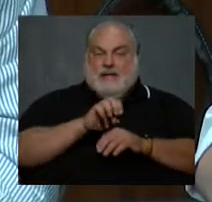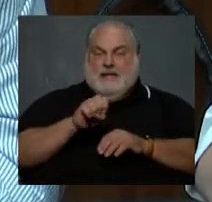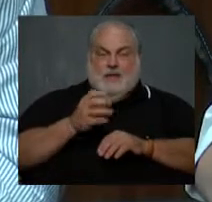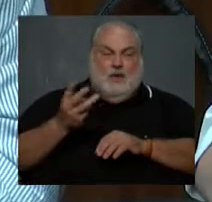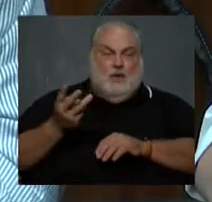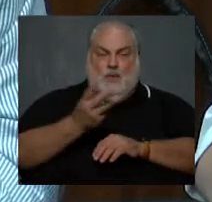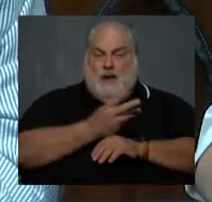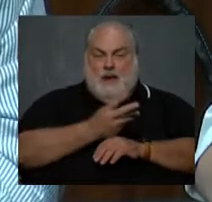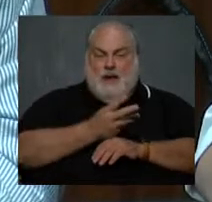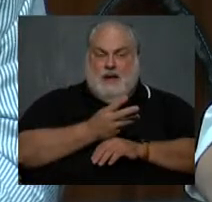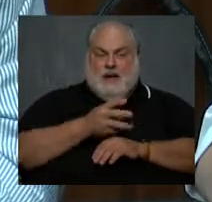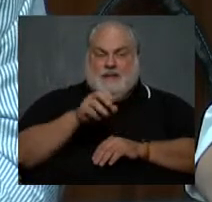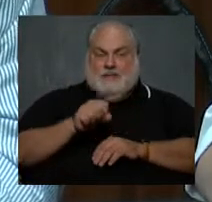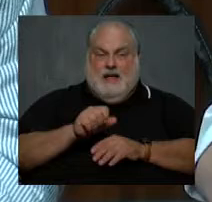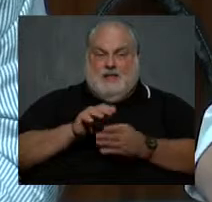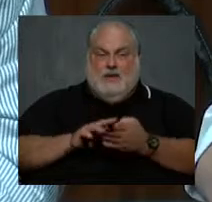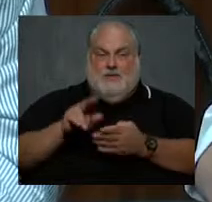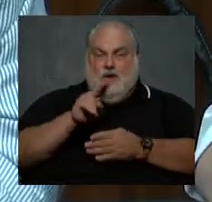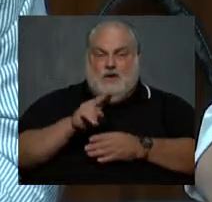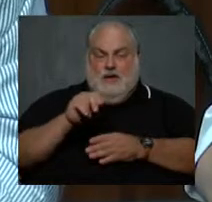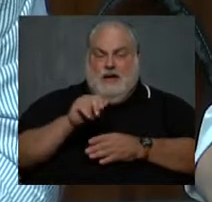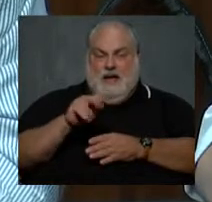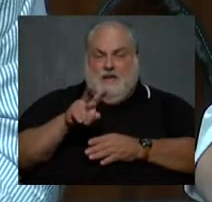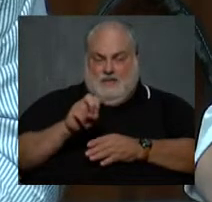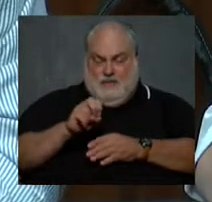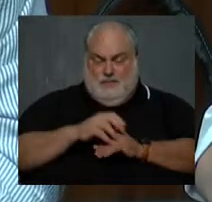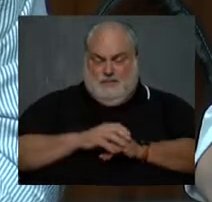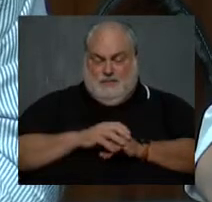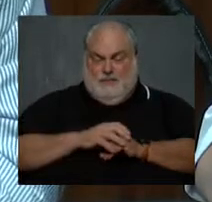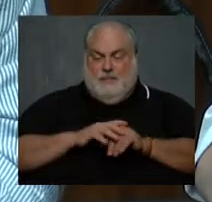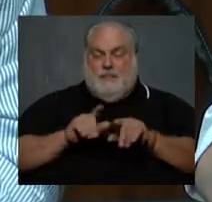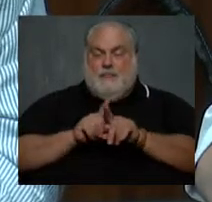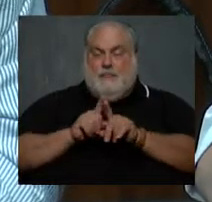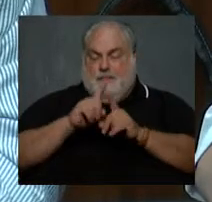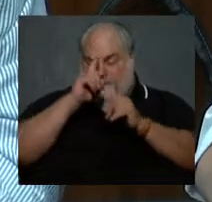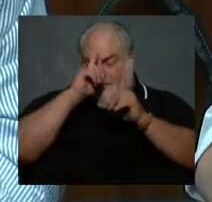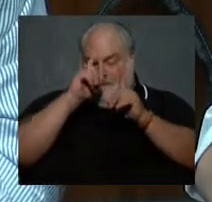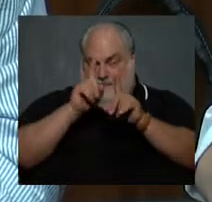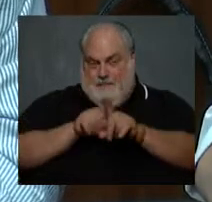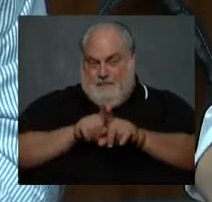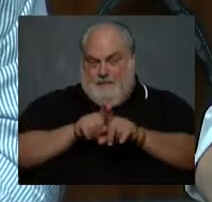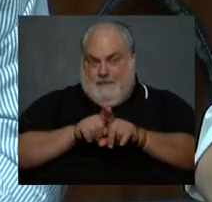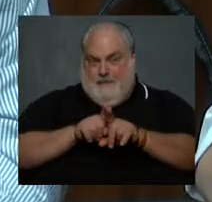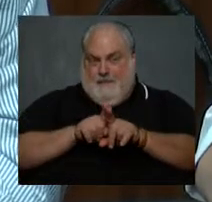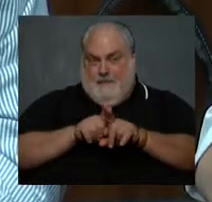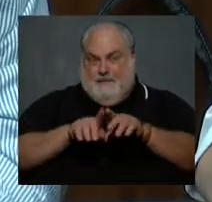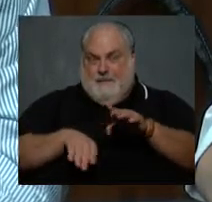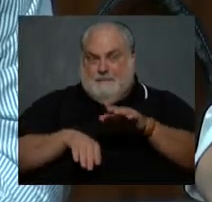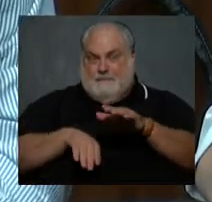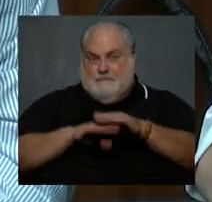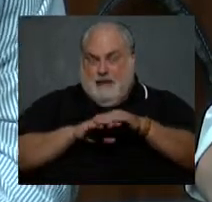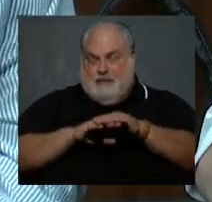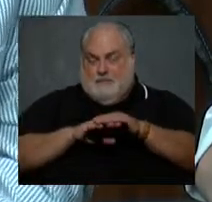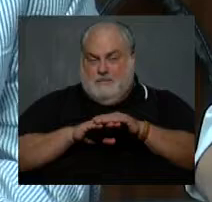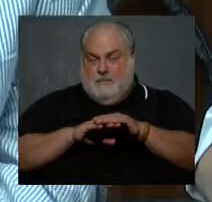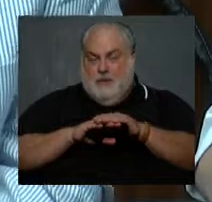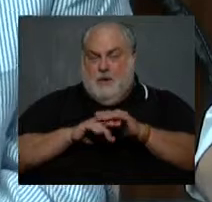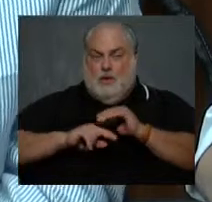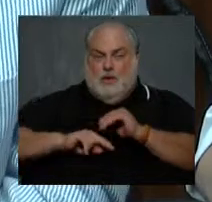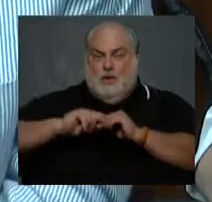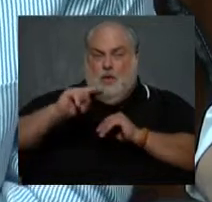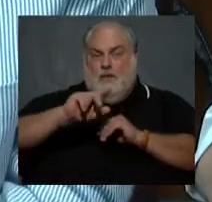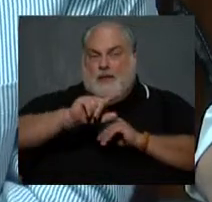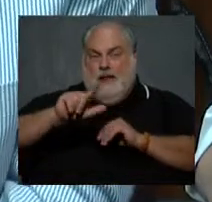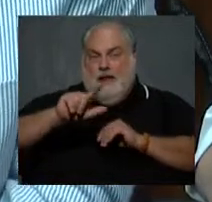east-west across South University Avenue. The applicant has also agreed to lengthen to the maximum extent possible the northbound